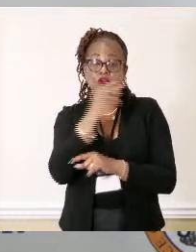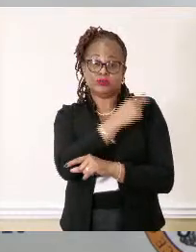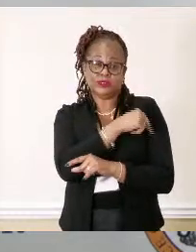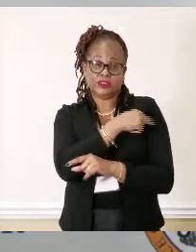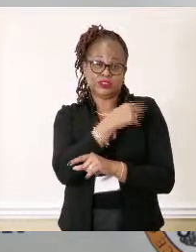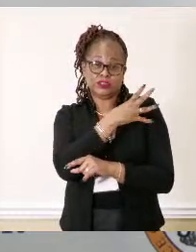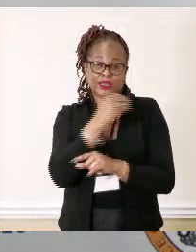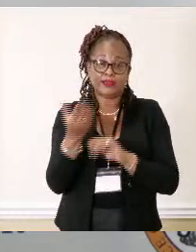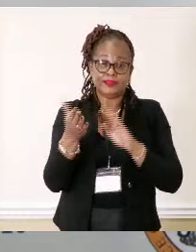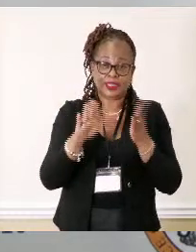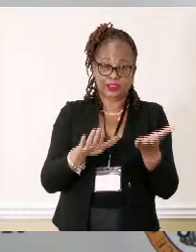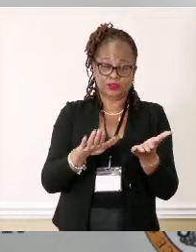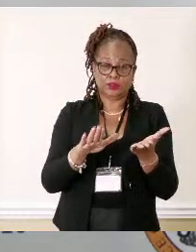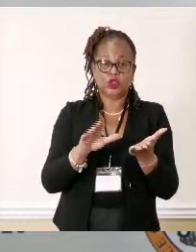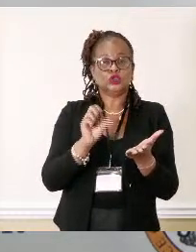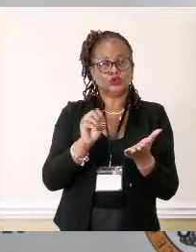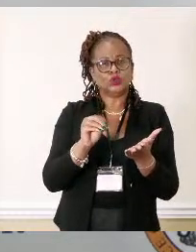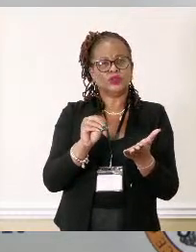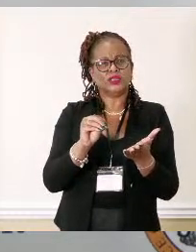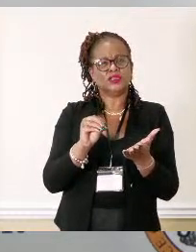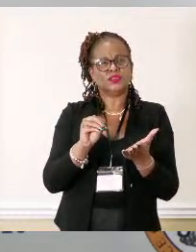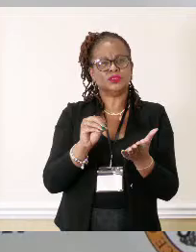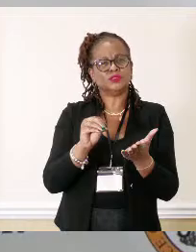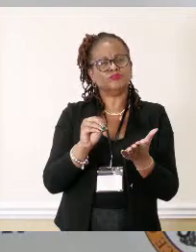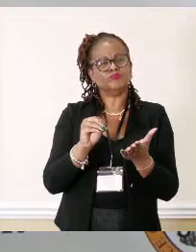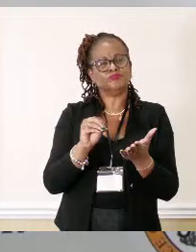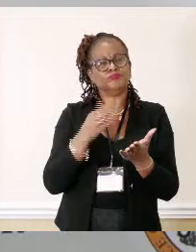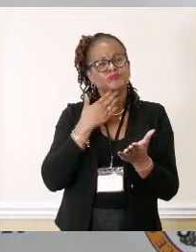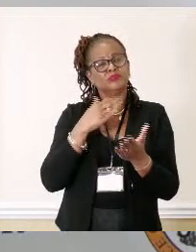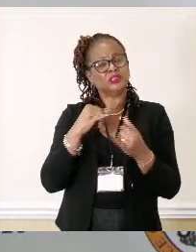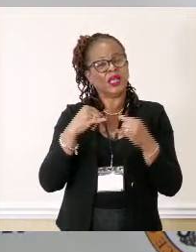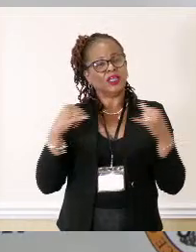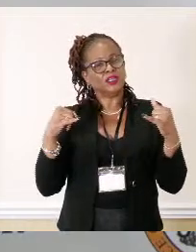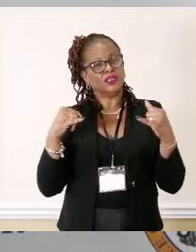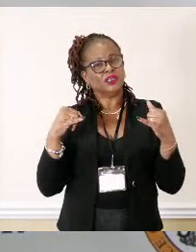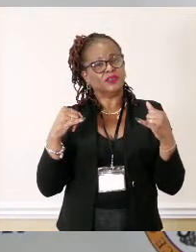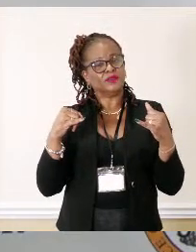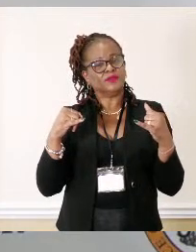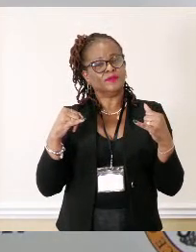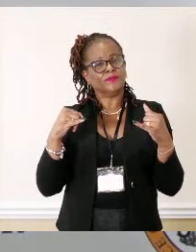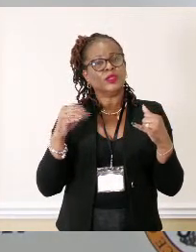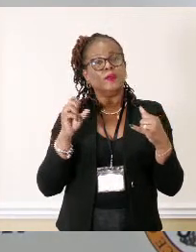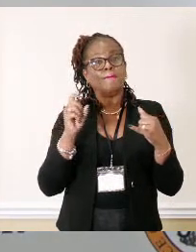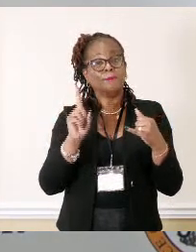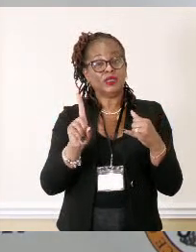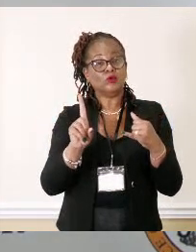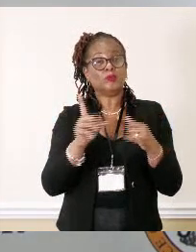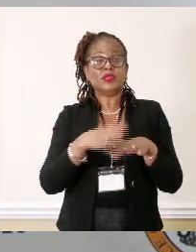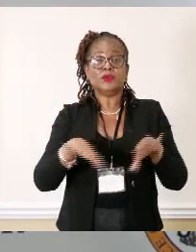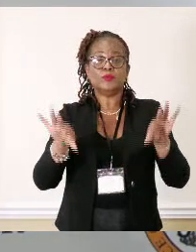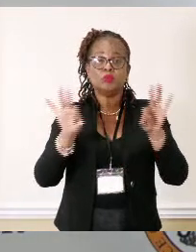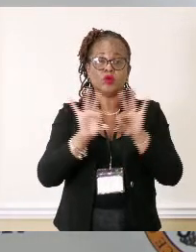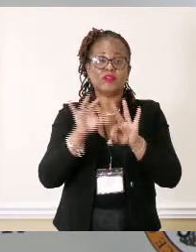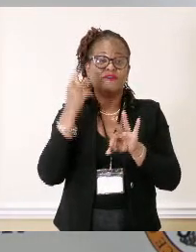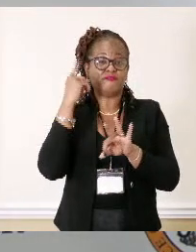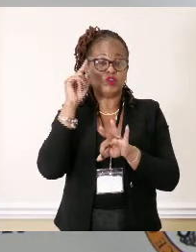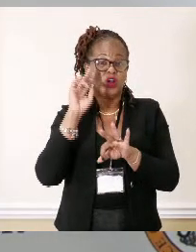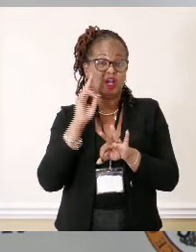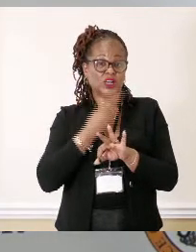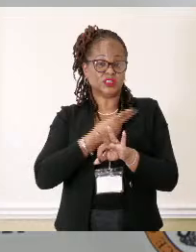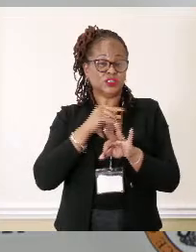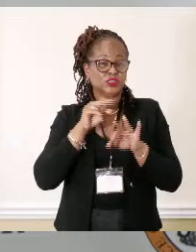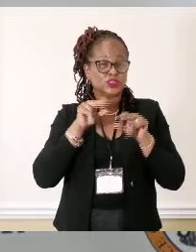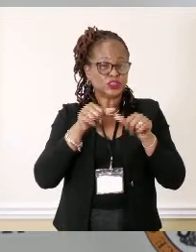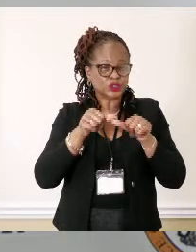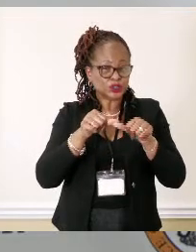and deaths. So there is somewhat of a silver lining in that regard. But it would be important for us to continue to look